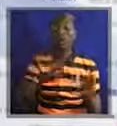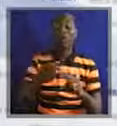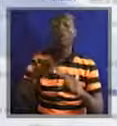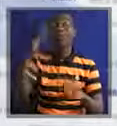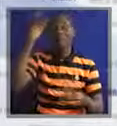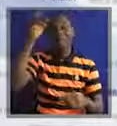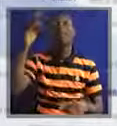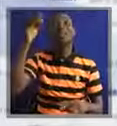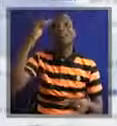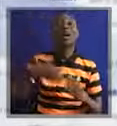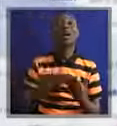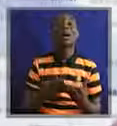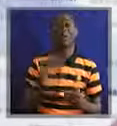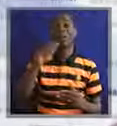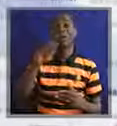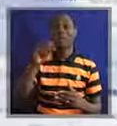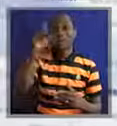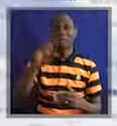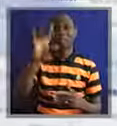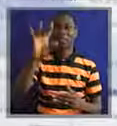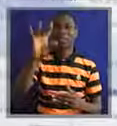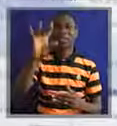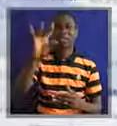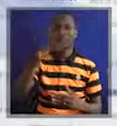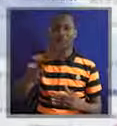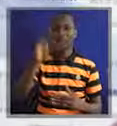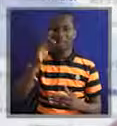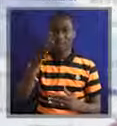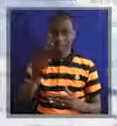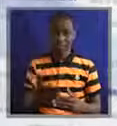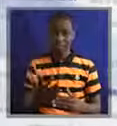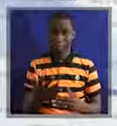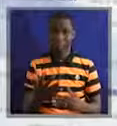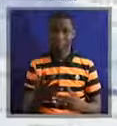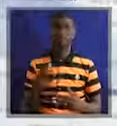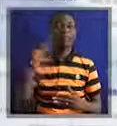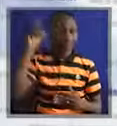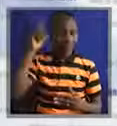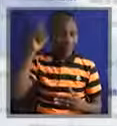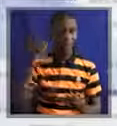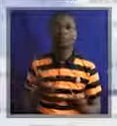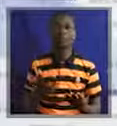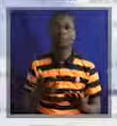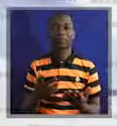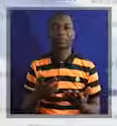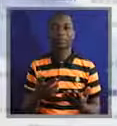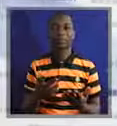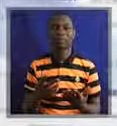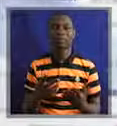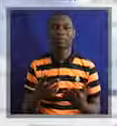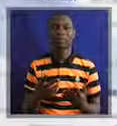no, verse 9 to 11, say, Anna, Chocron, Crono, Ekasa, and Pesa, Utier, Sassam, we a year, papa. Or